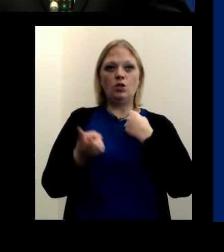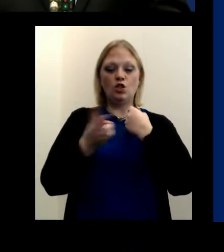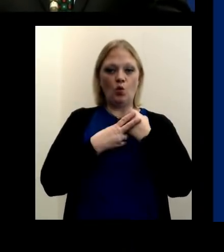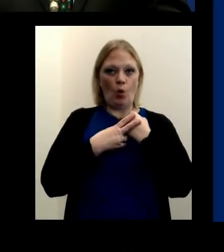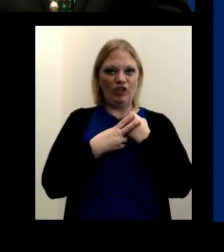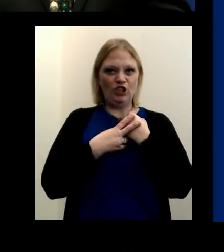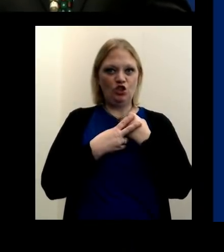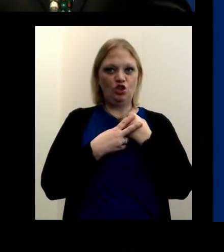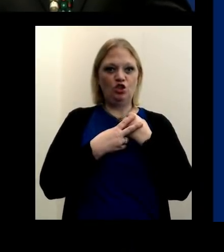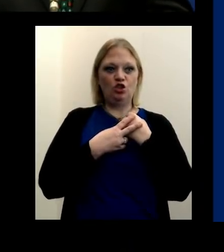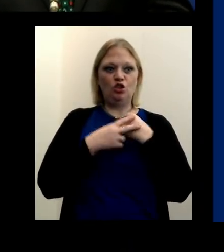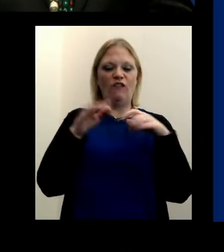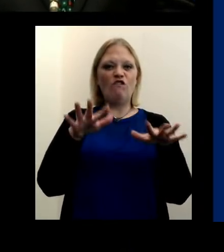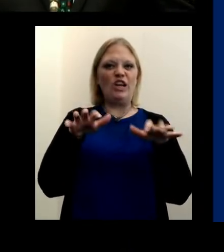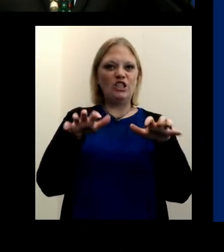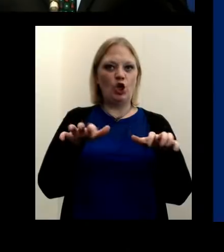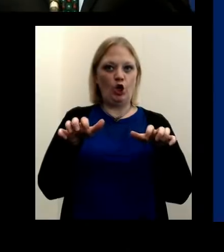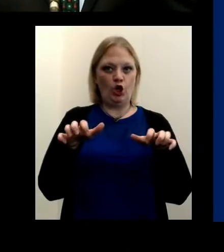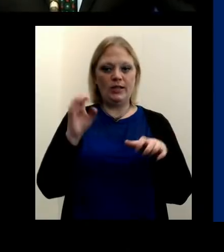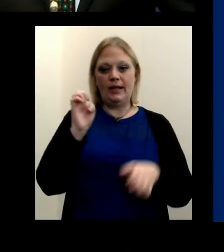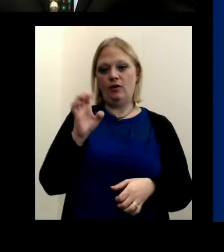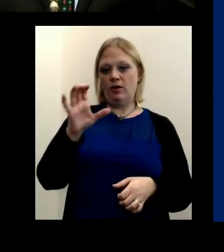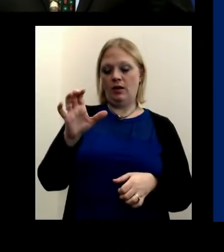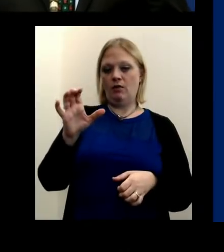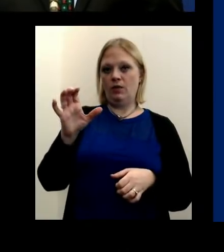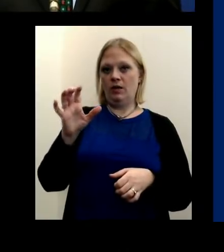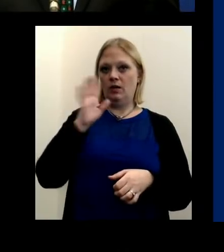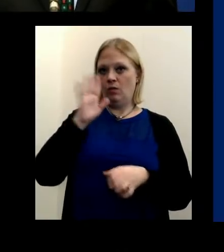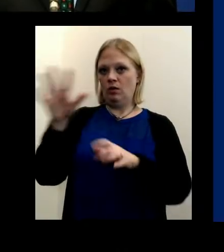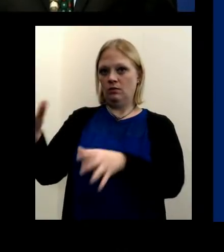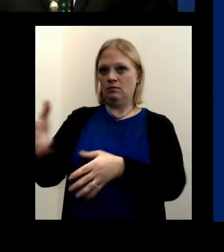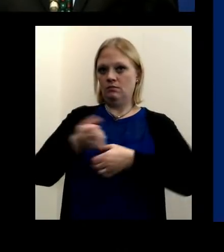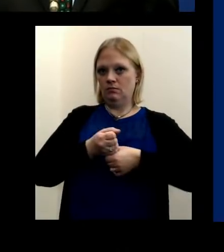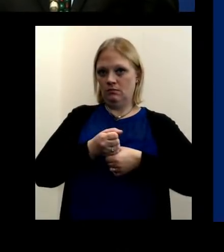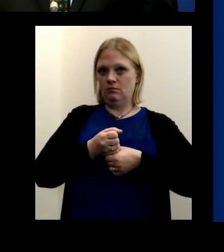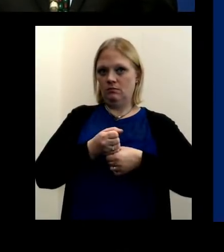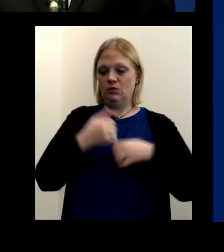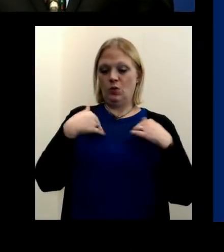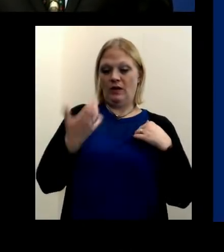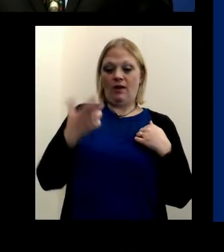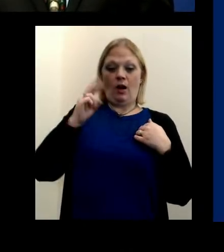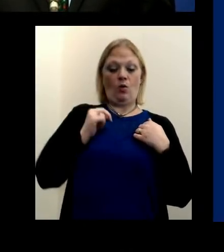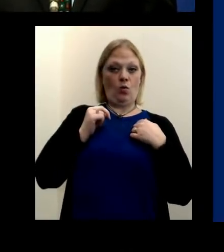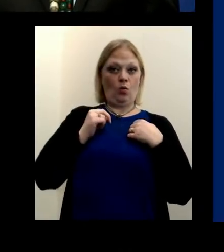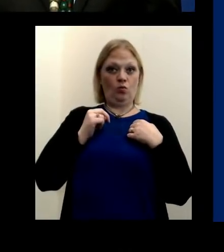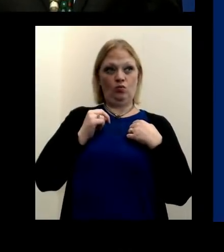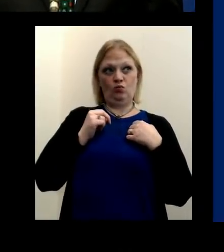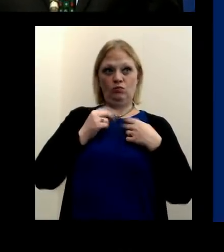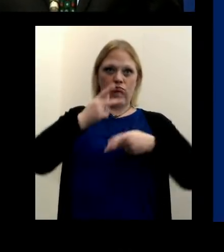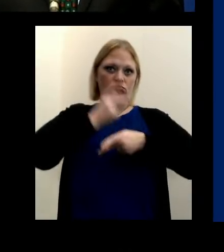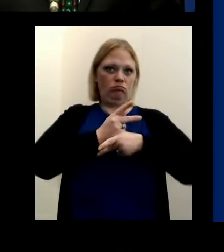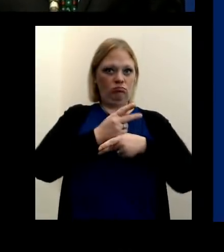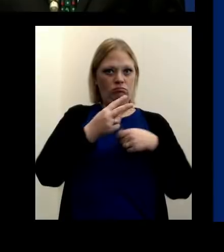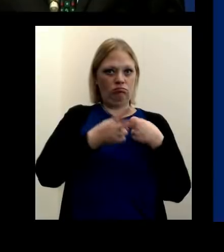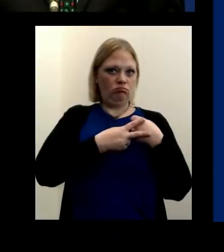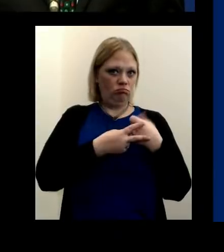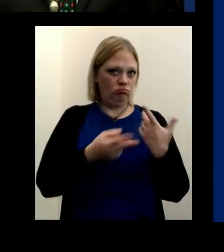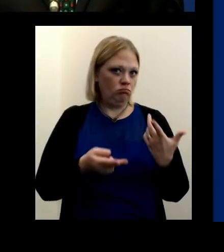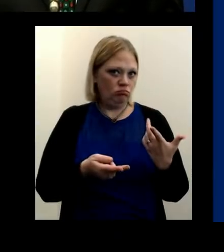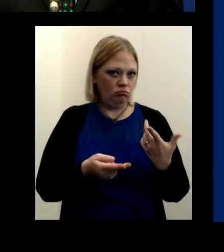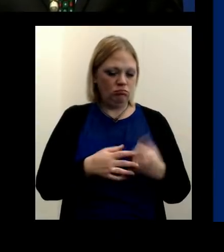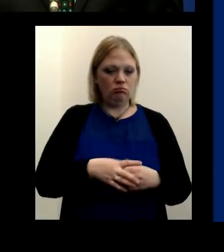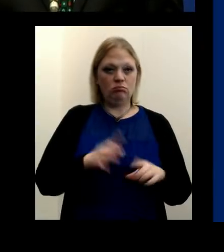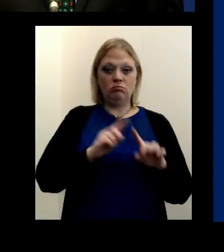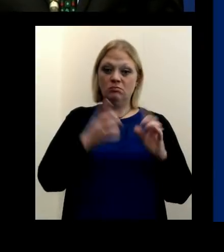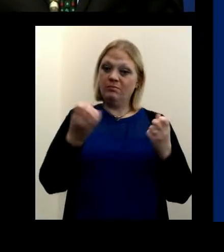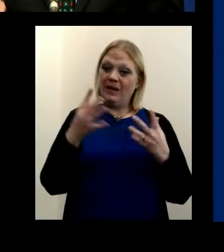cold storage freezers that Erie County is acquiring and will have in our own stockpile, so to speak. But many of the other counties